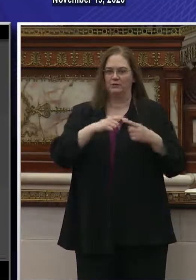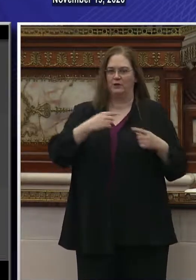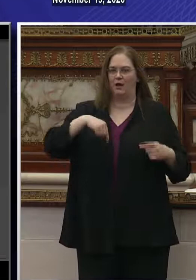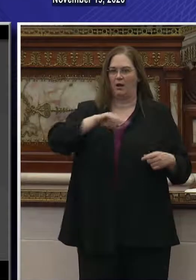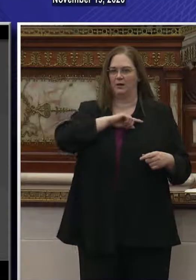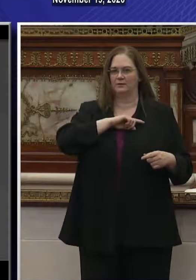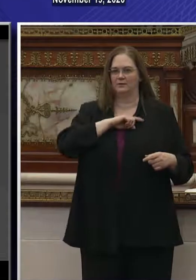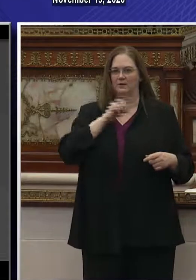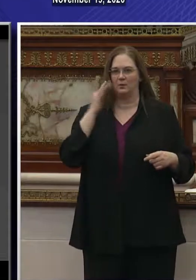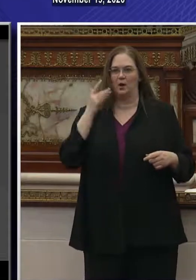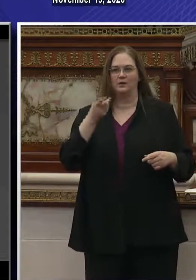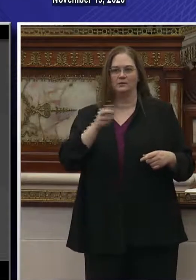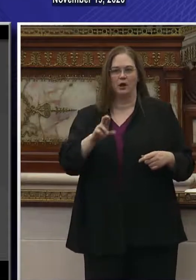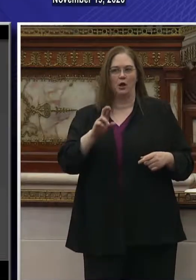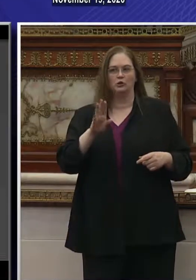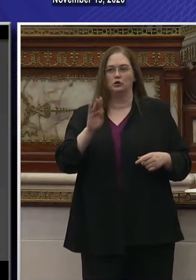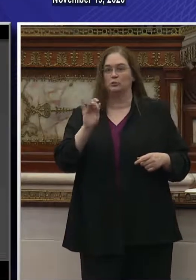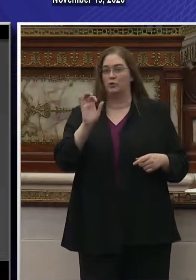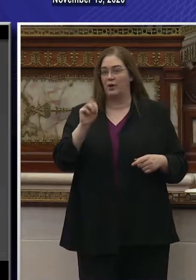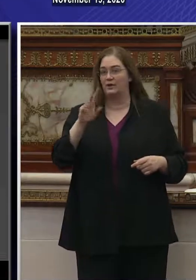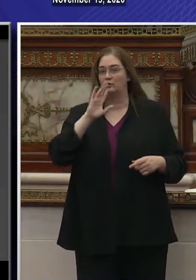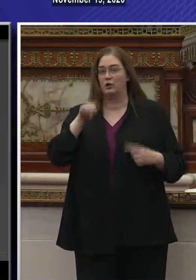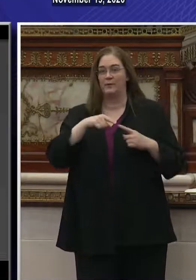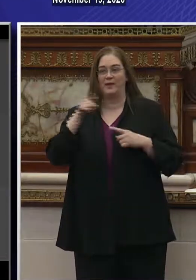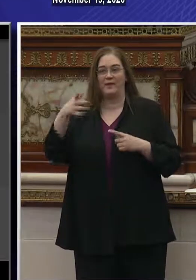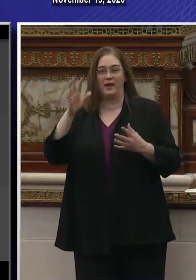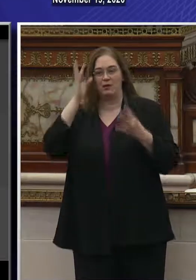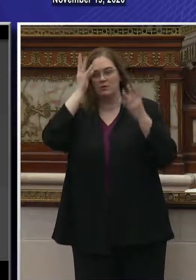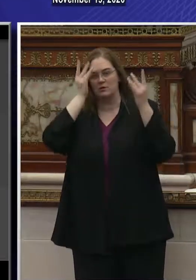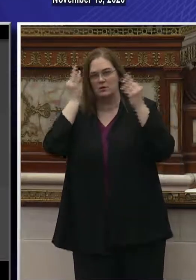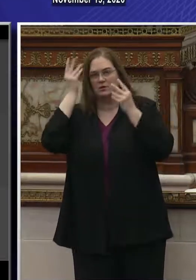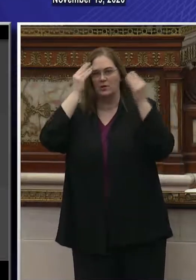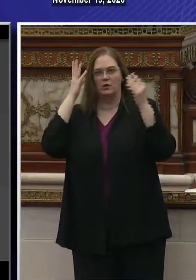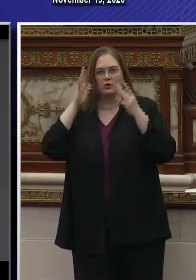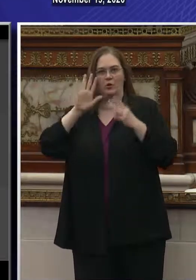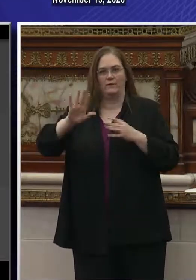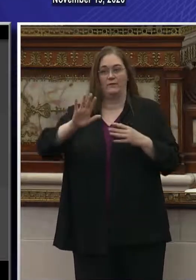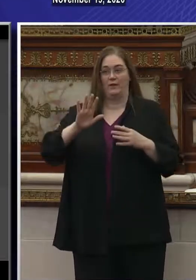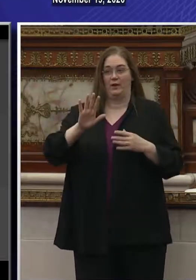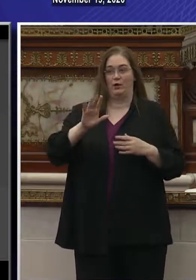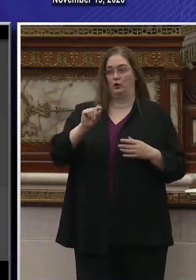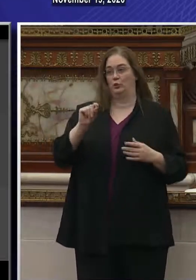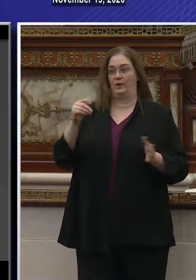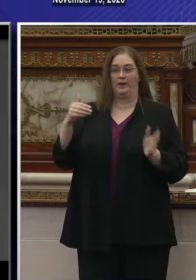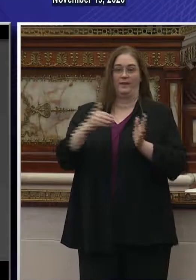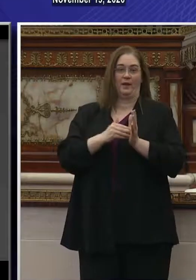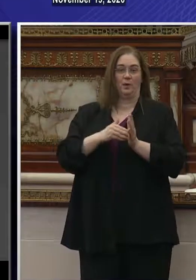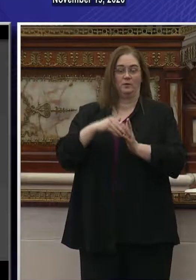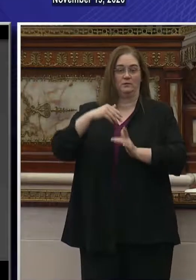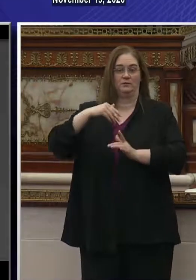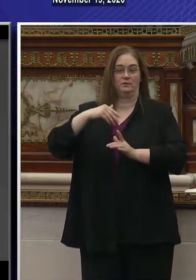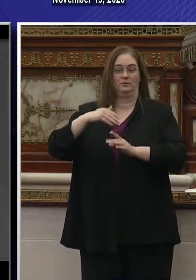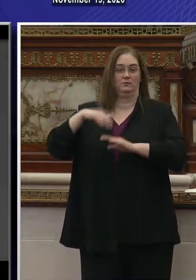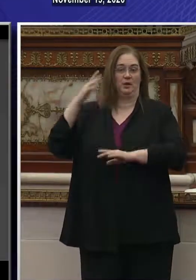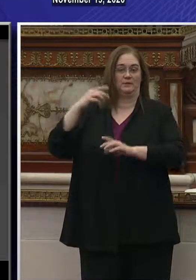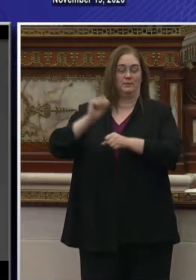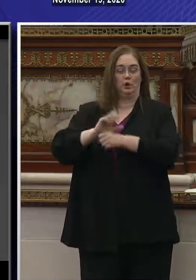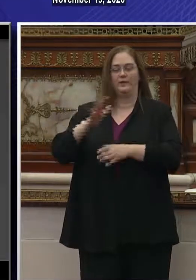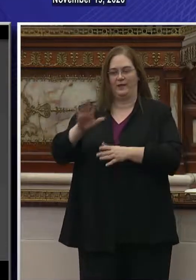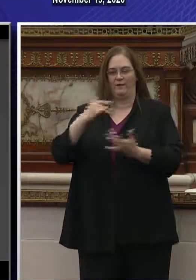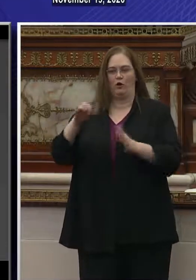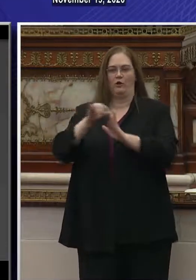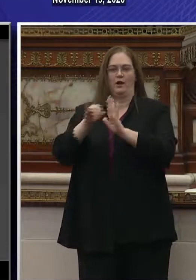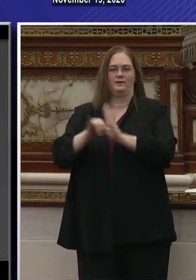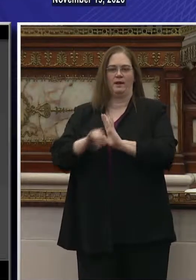And that's why, like Dr. Brennan talked about, how they'd already thought through, of their 20,000 plus employees, they've